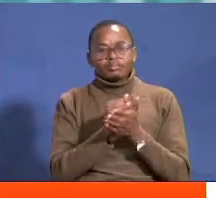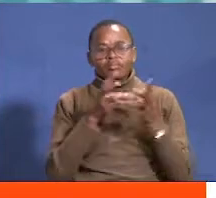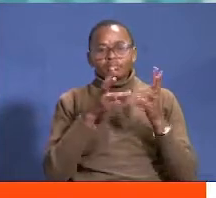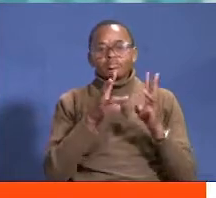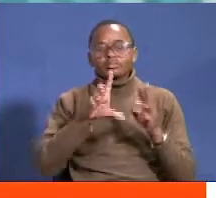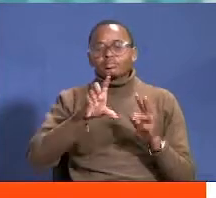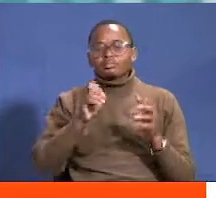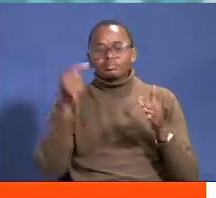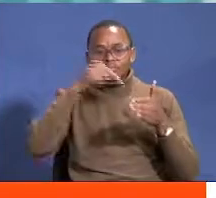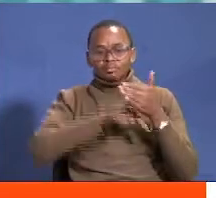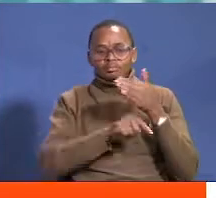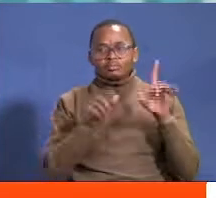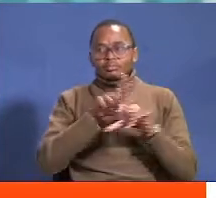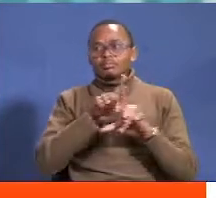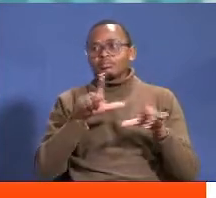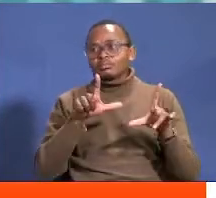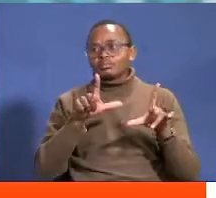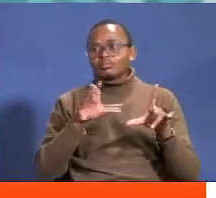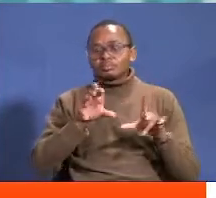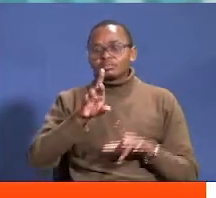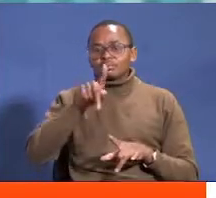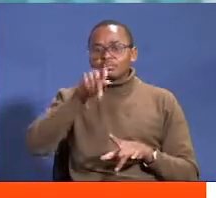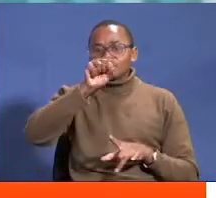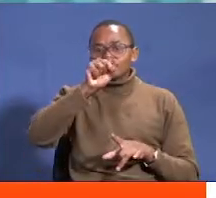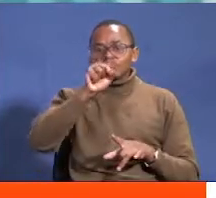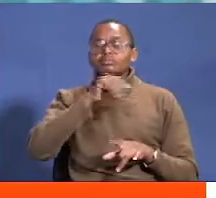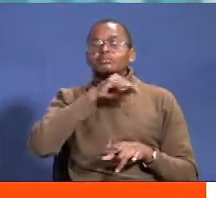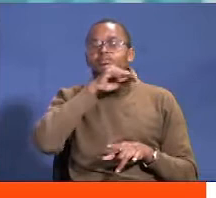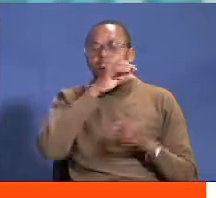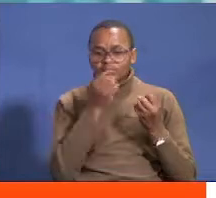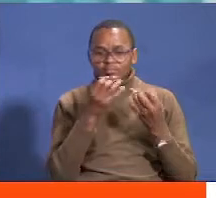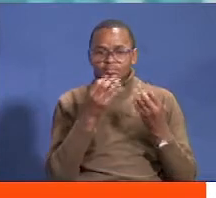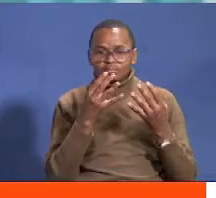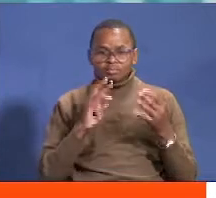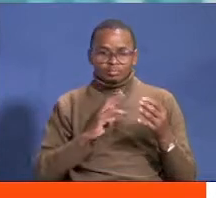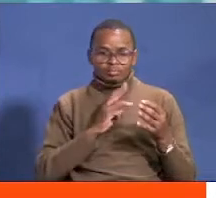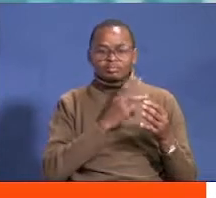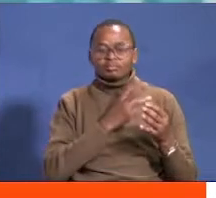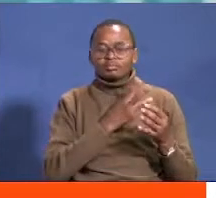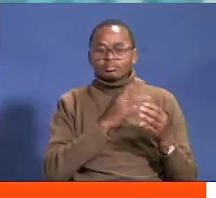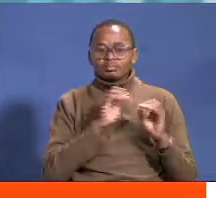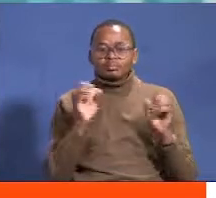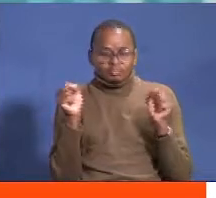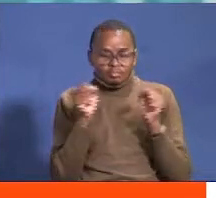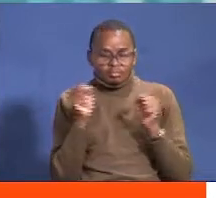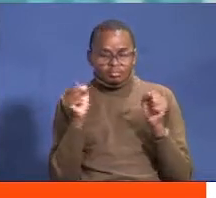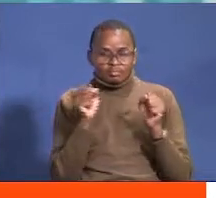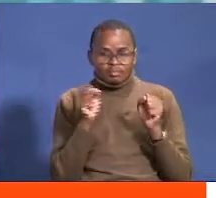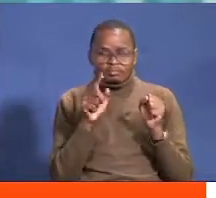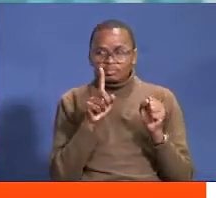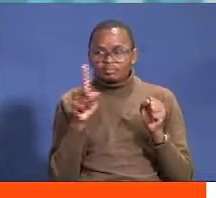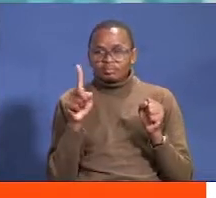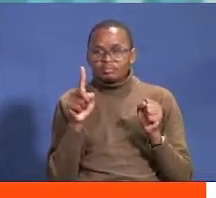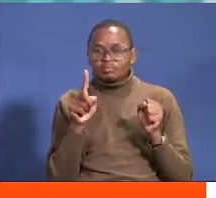when locusts invaded our lands, crops died, and so many issues. We also had, malaria. Malaria, the